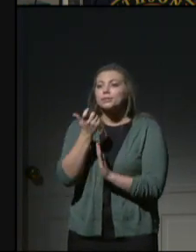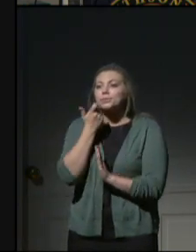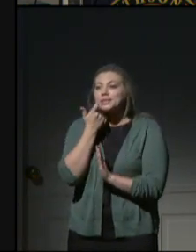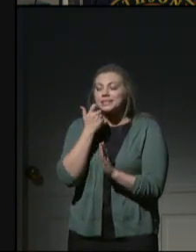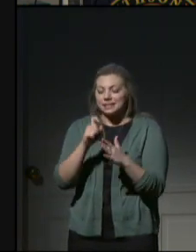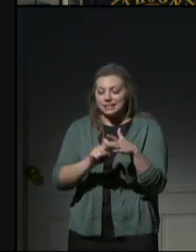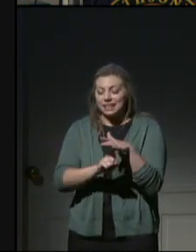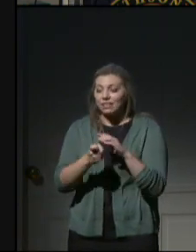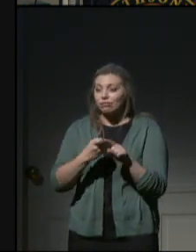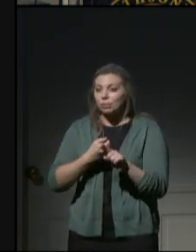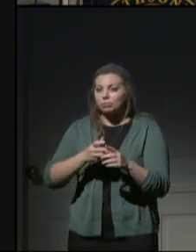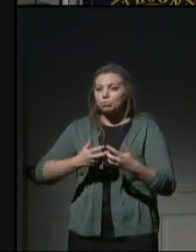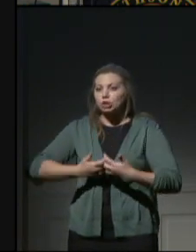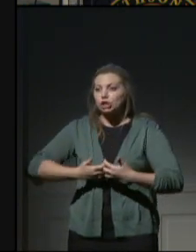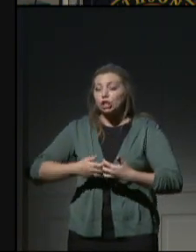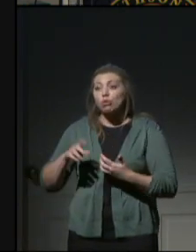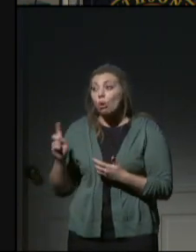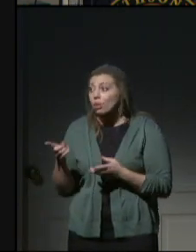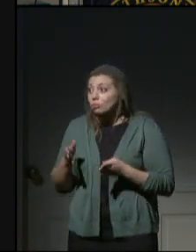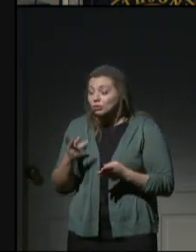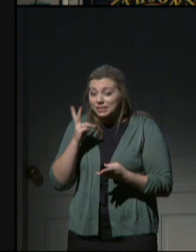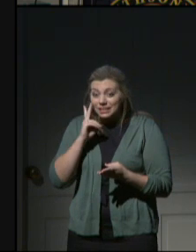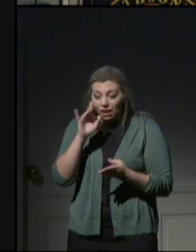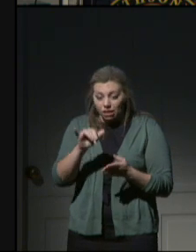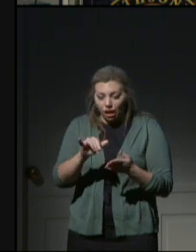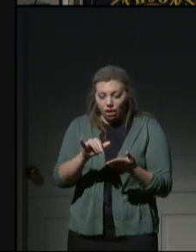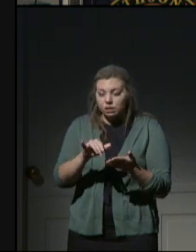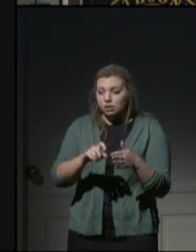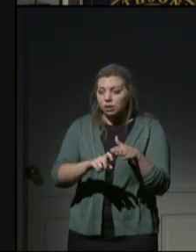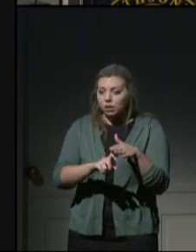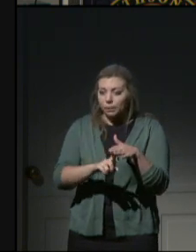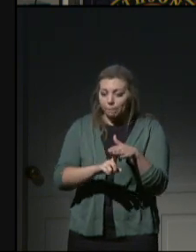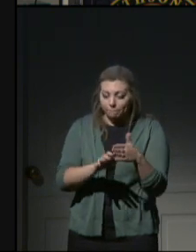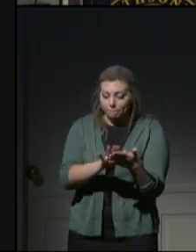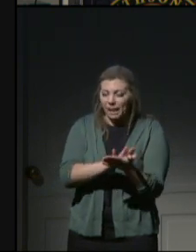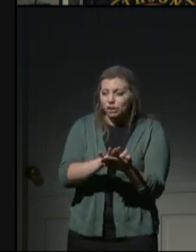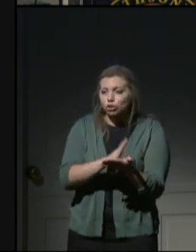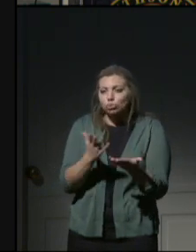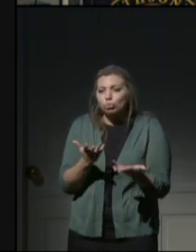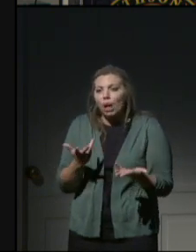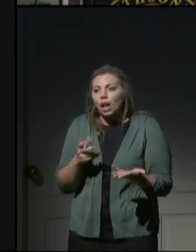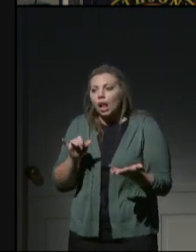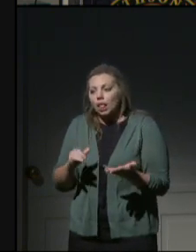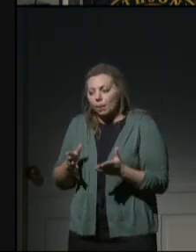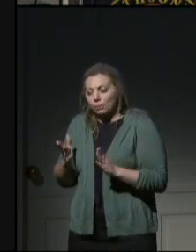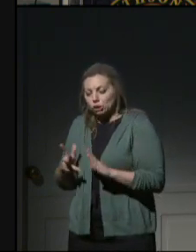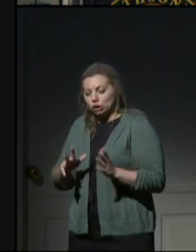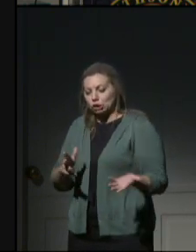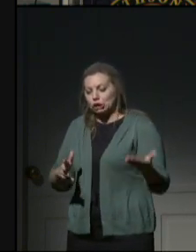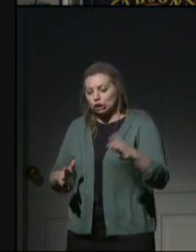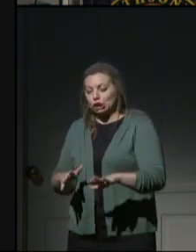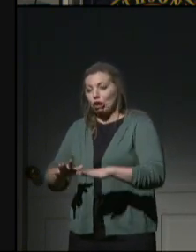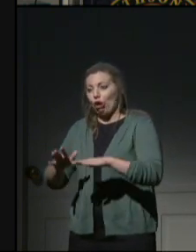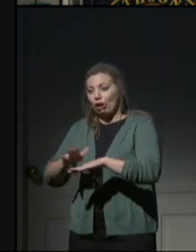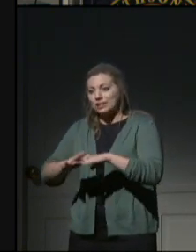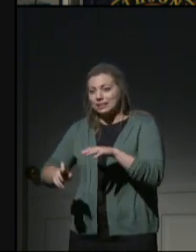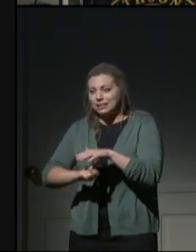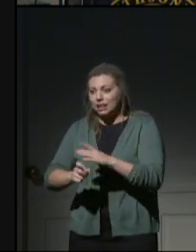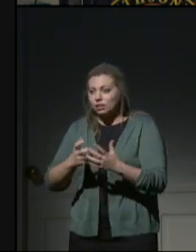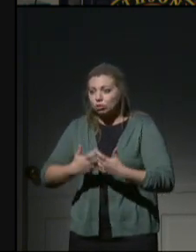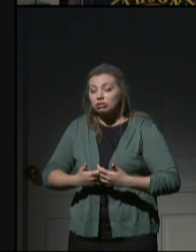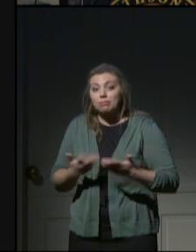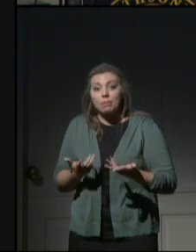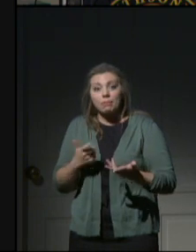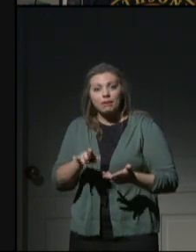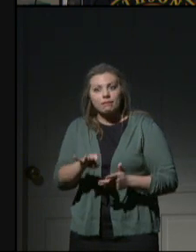and like the only person who had seen that page was the person who put it on a scanner. And if I go back and I can actually find something that's not